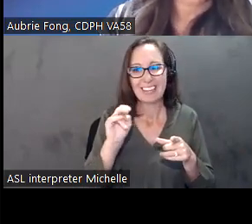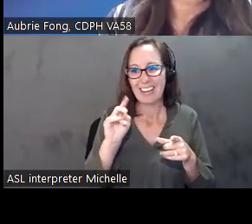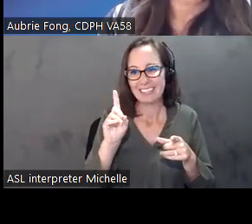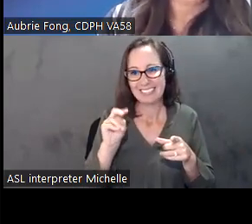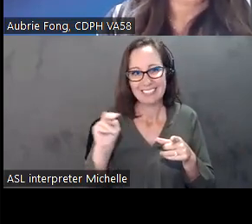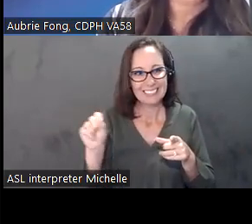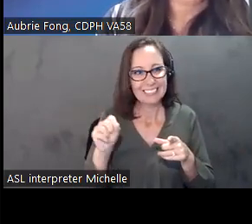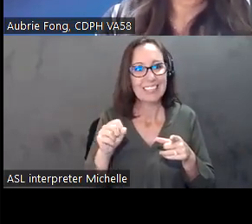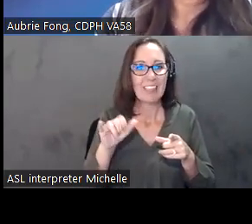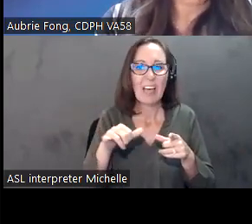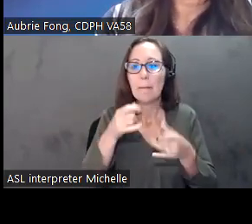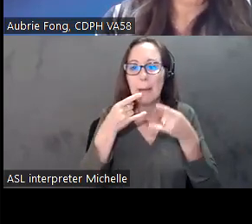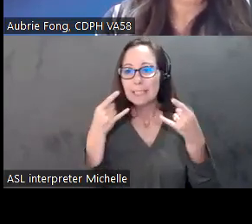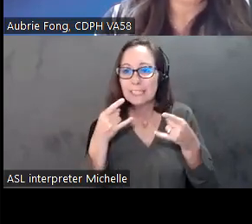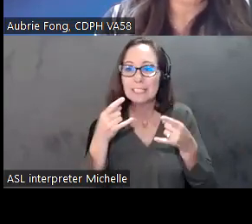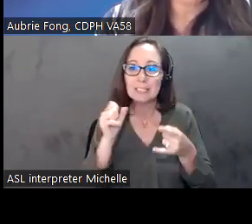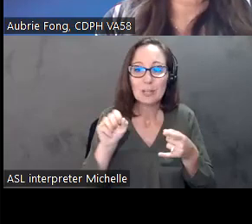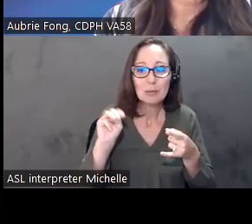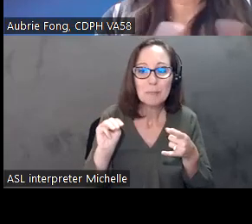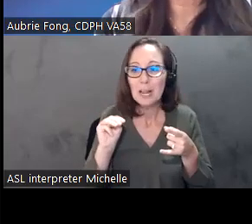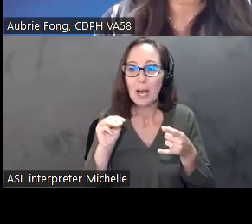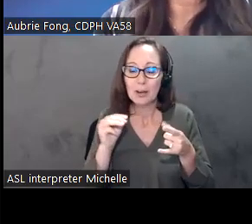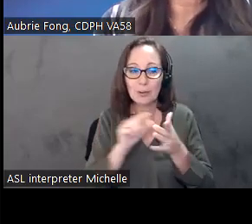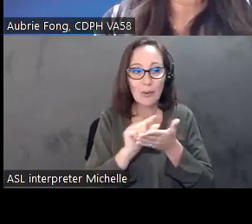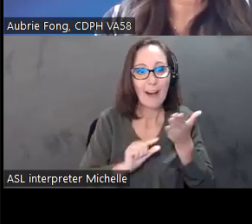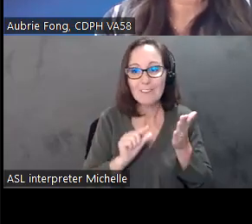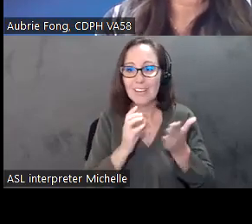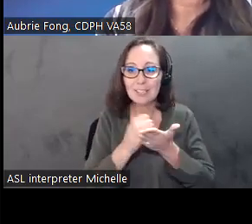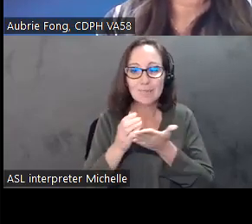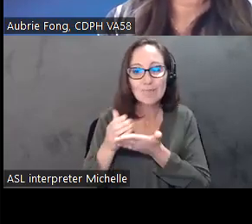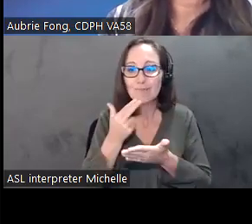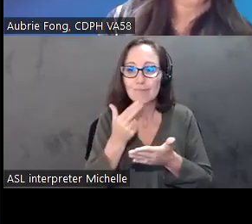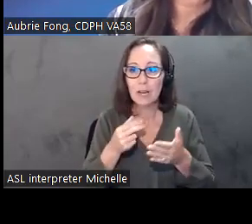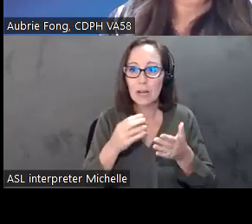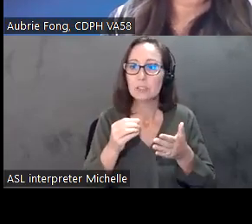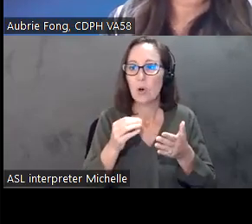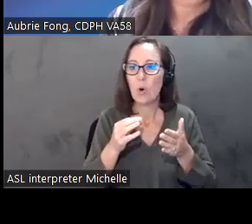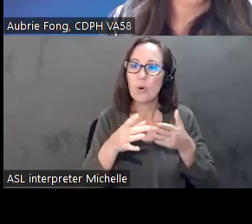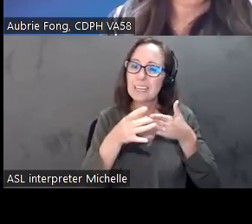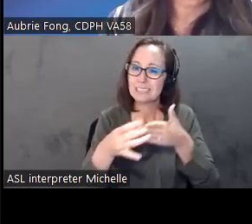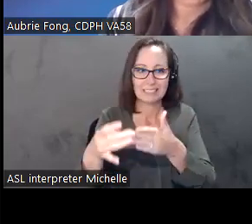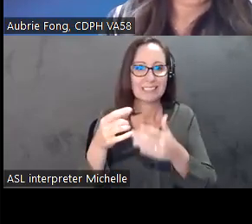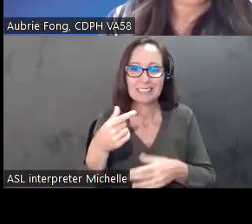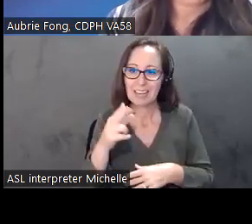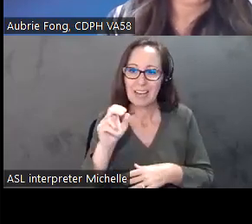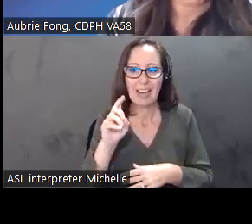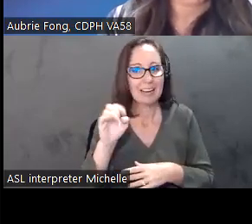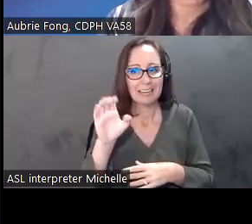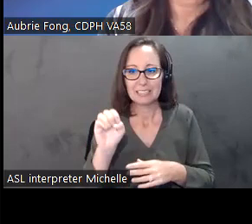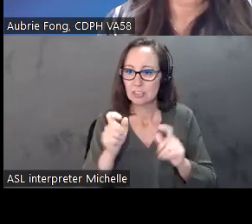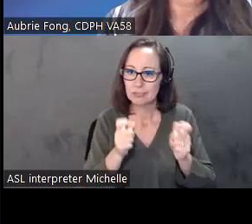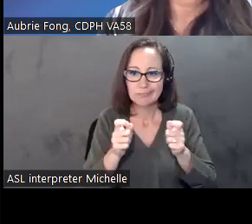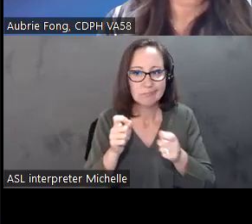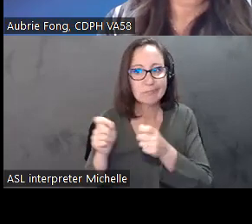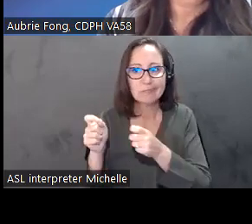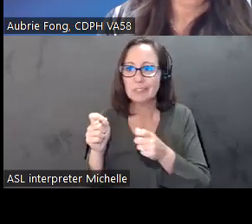social media graphics as kids go back, or kids are in school and masking guidance changes again. Heard from our education